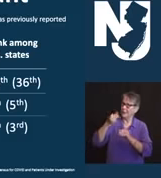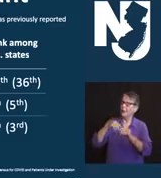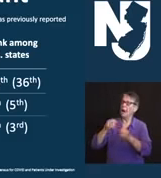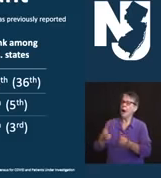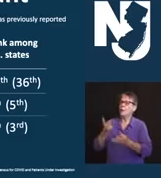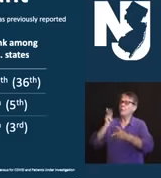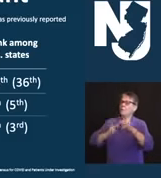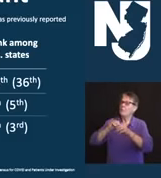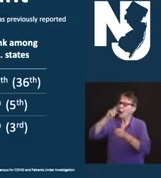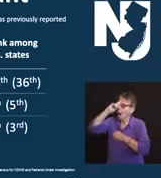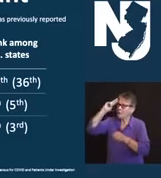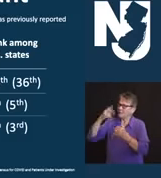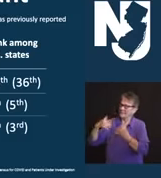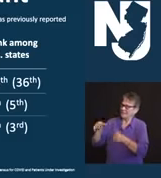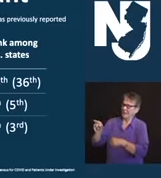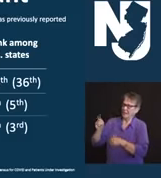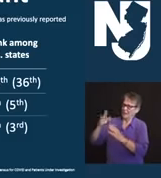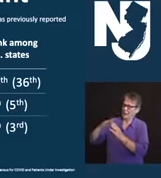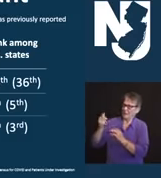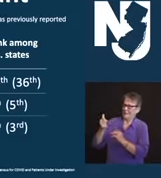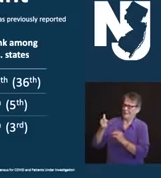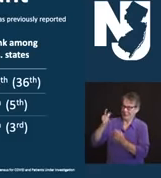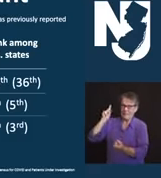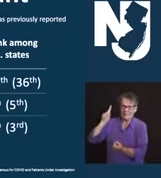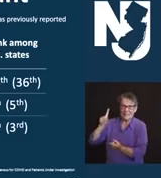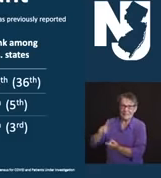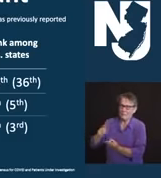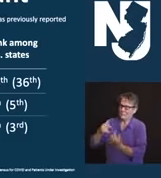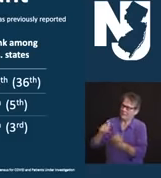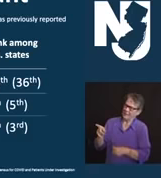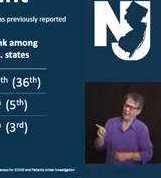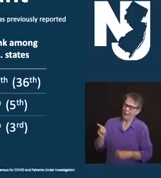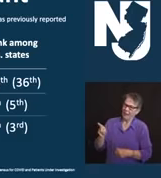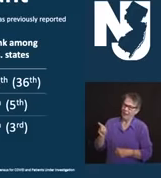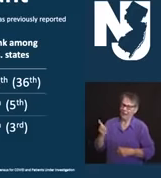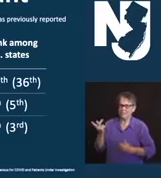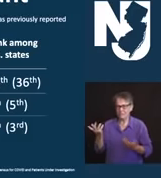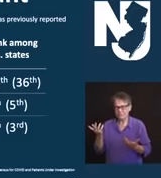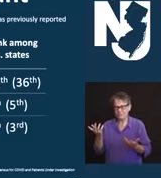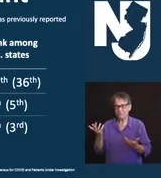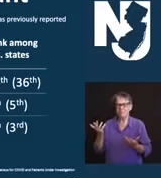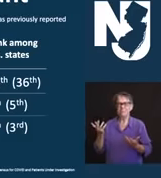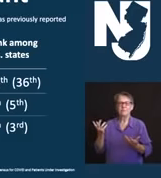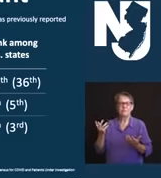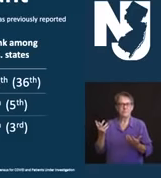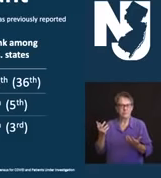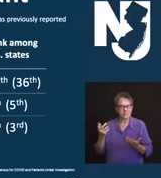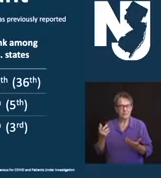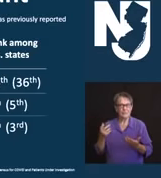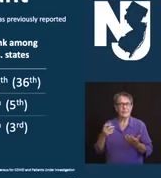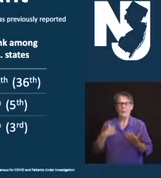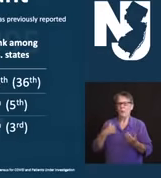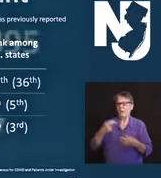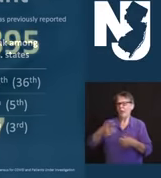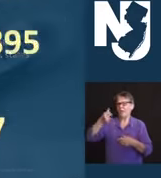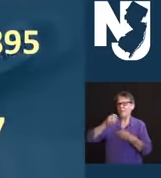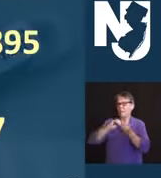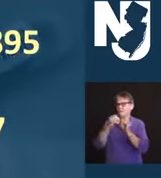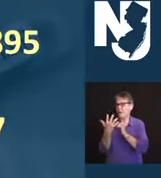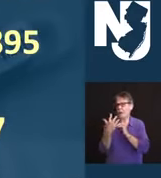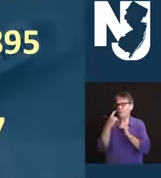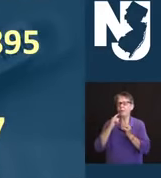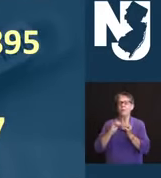loss of lives. Social distancing, wearing face coverings are the only way we drop in these rankings. And today we have the